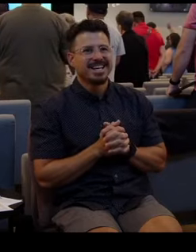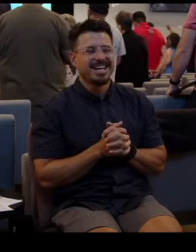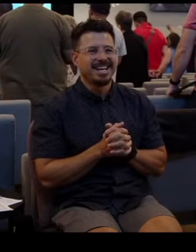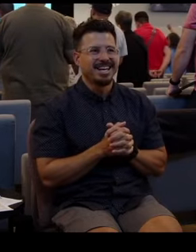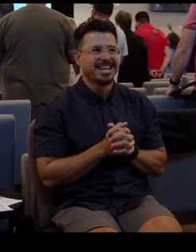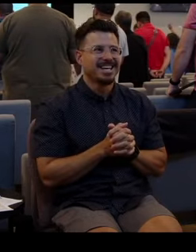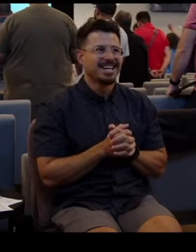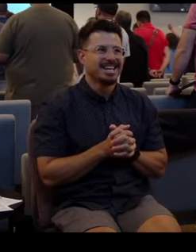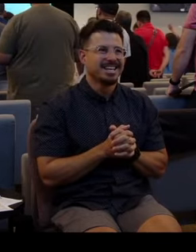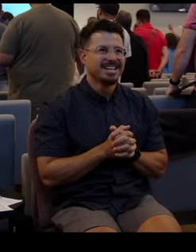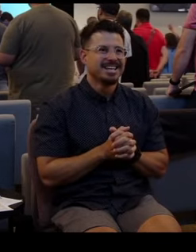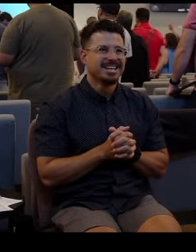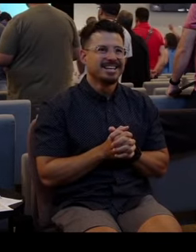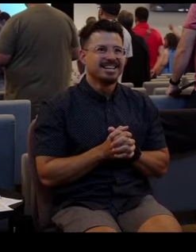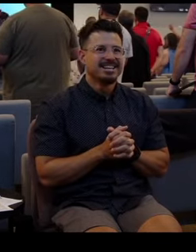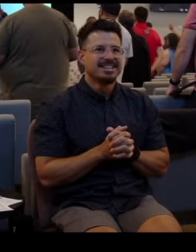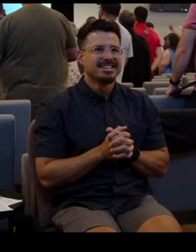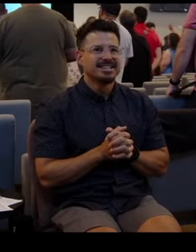Hallelujah.